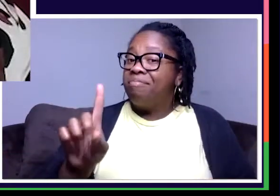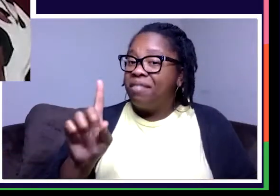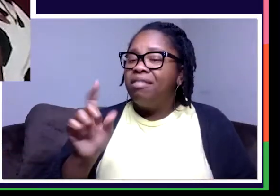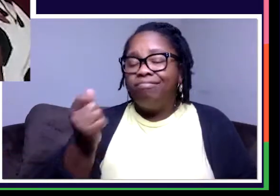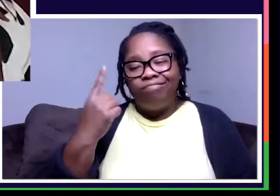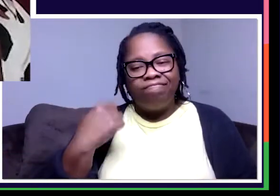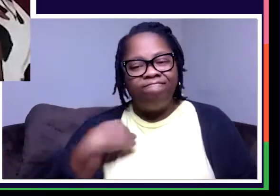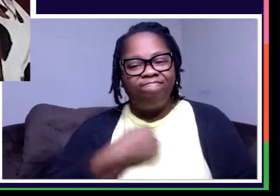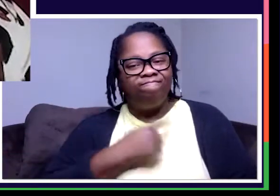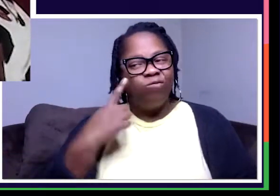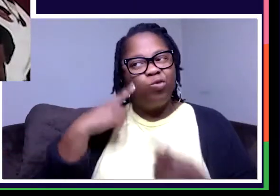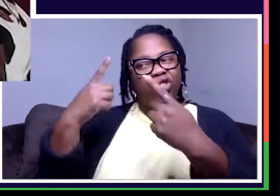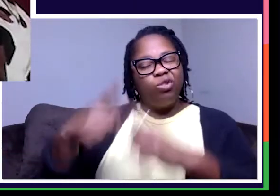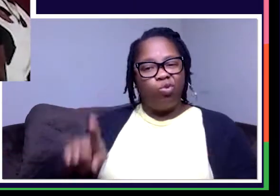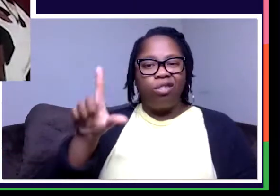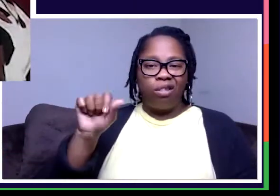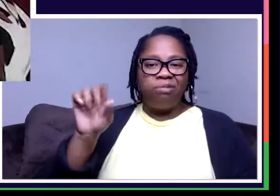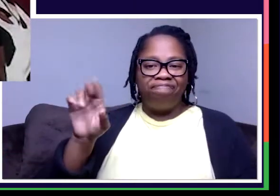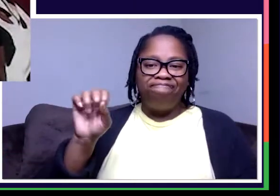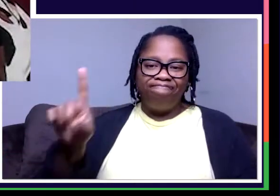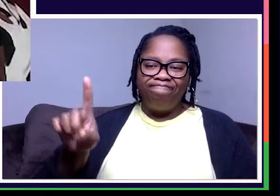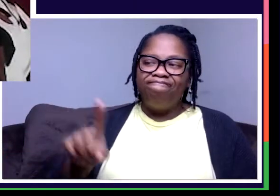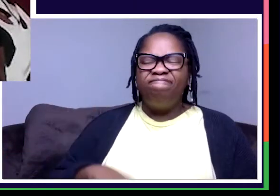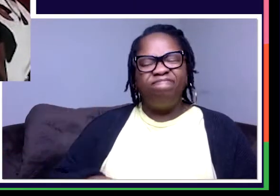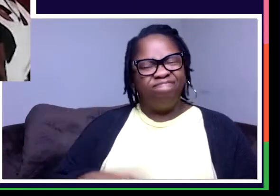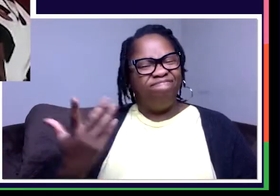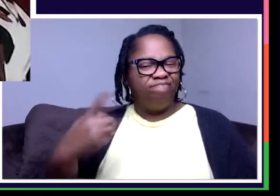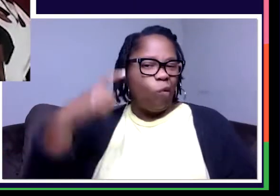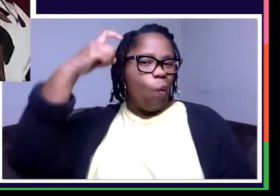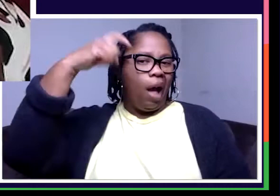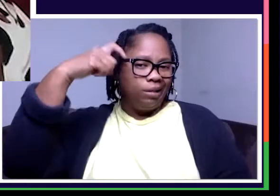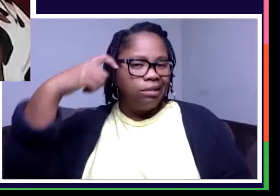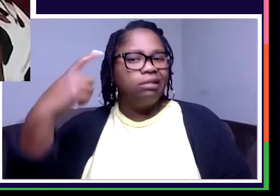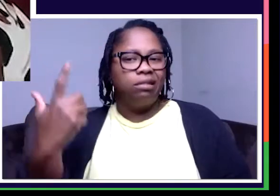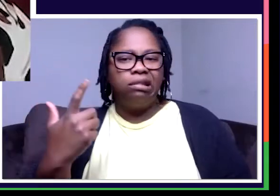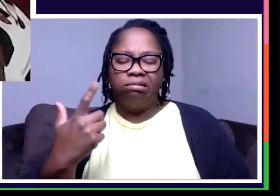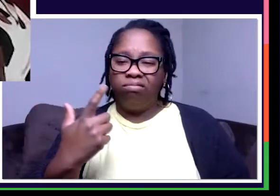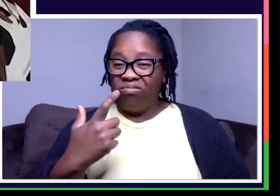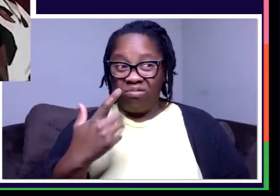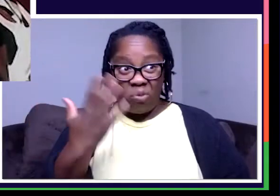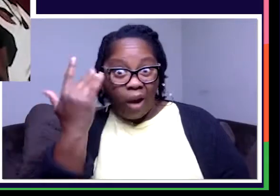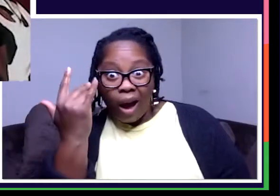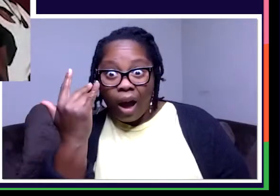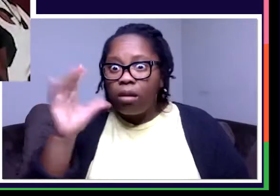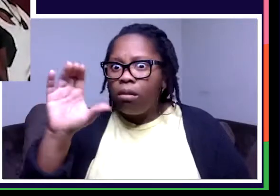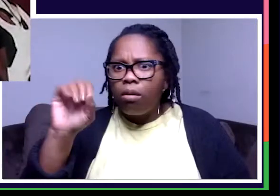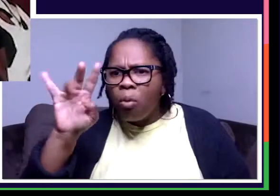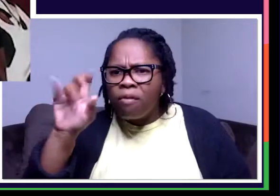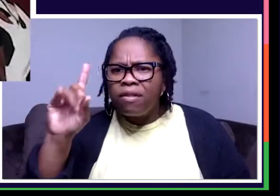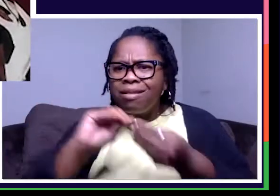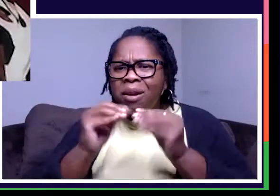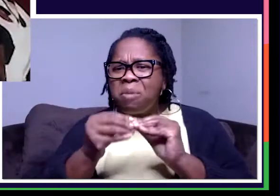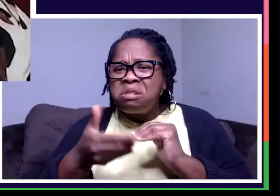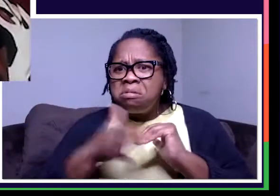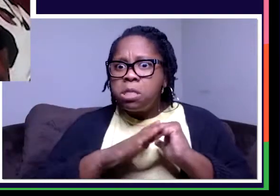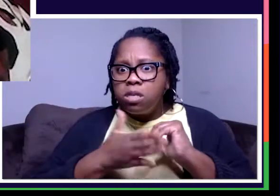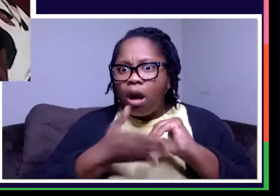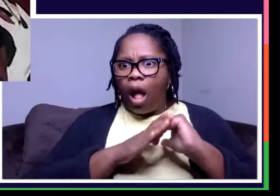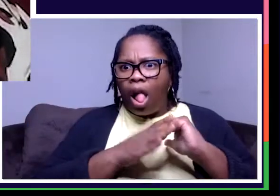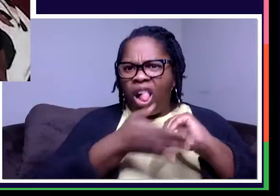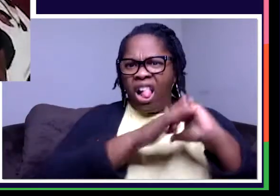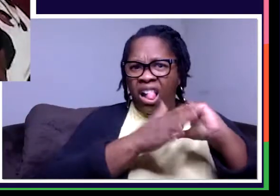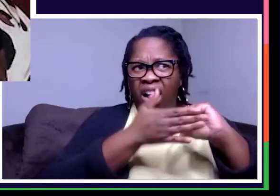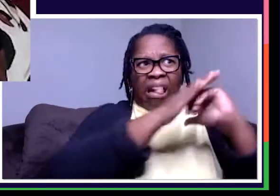But we agree with this decision. It is a prudent step in light of the accelerating